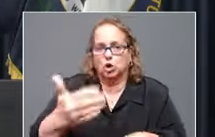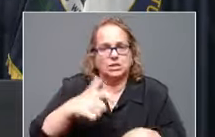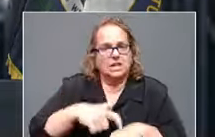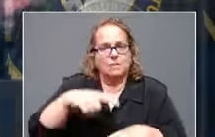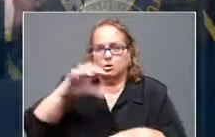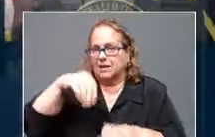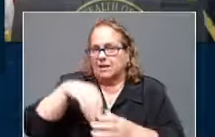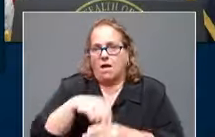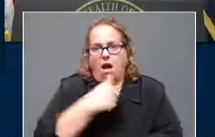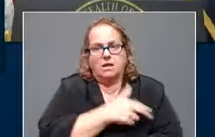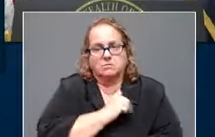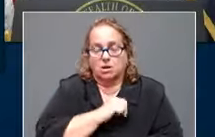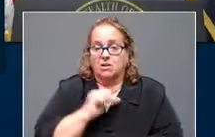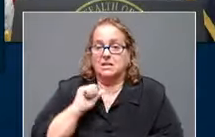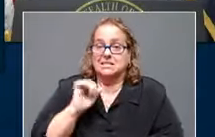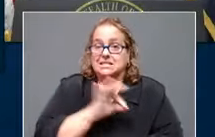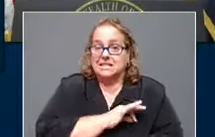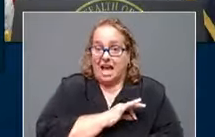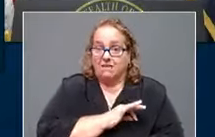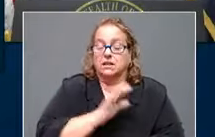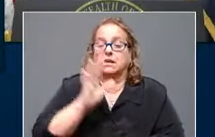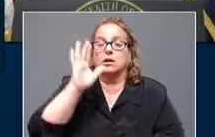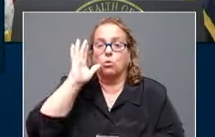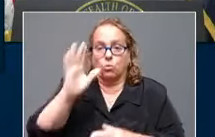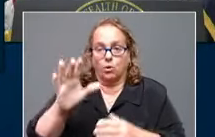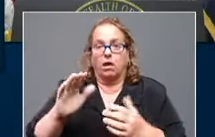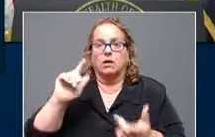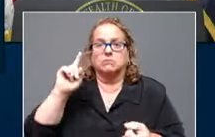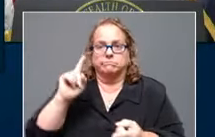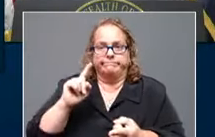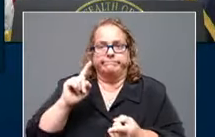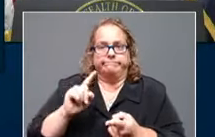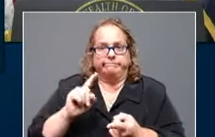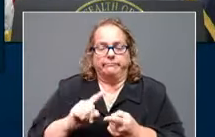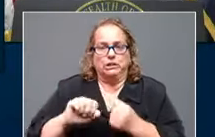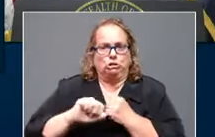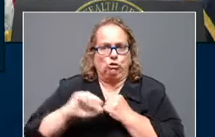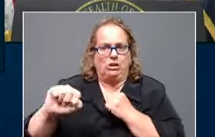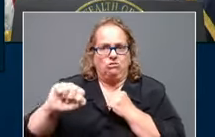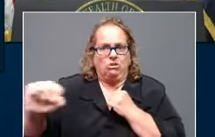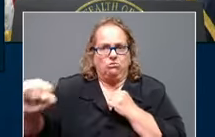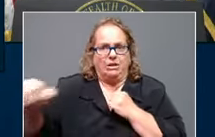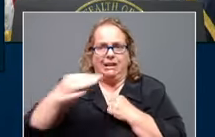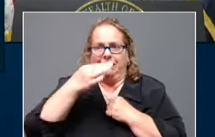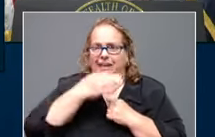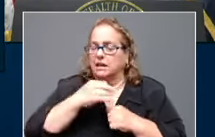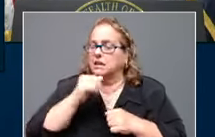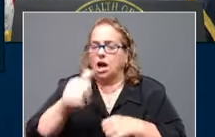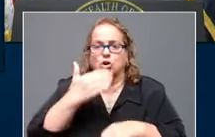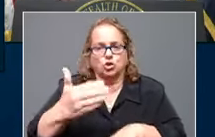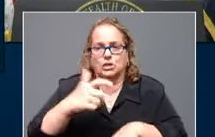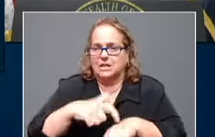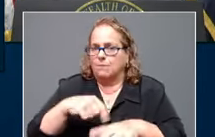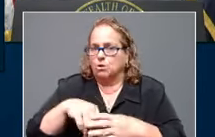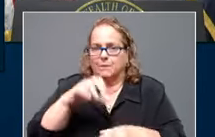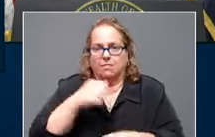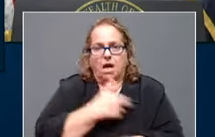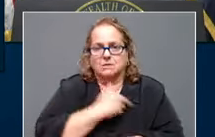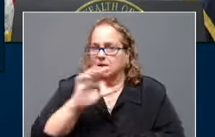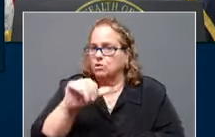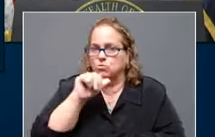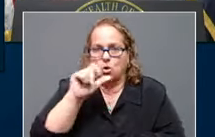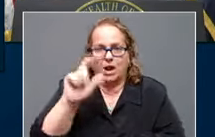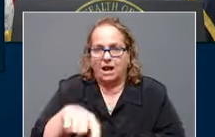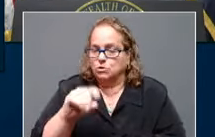We've shown things like this before. It never matters where the specific example is from. It just matters that the pattern plays